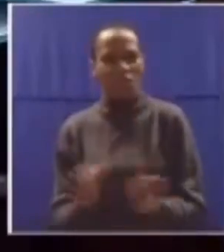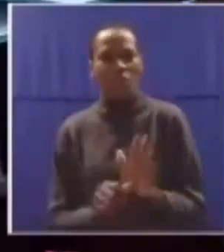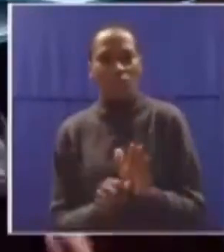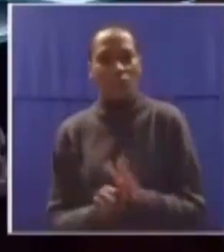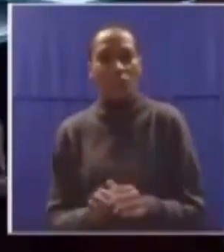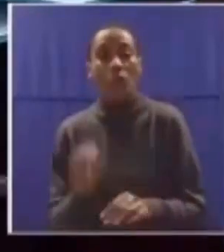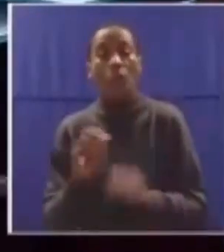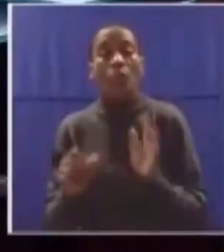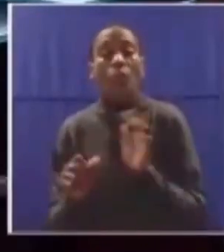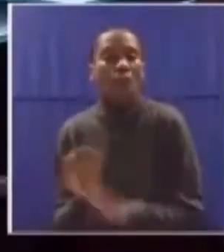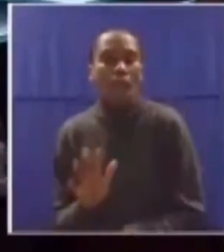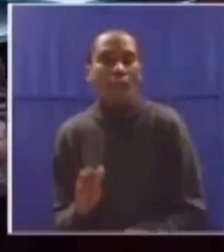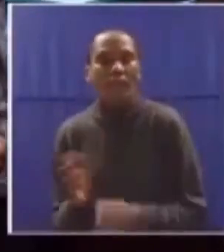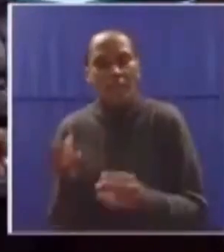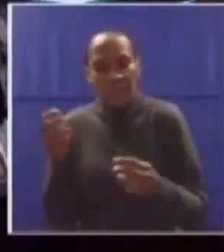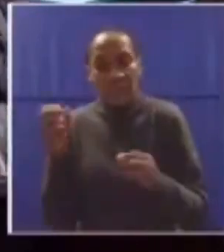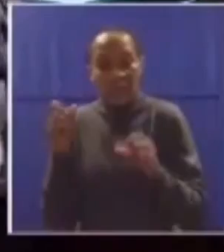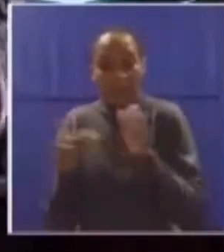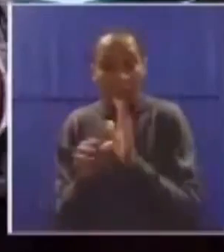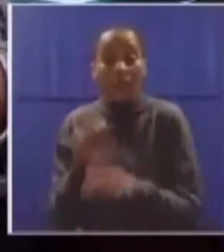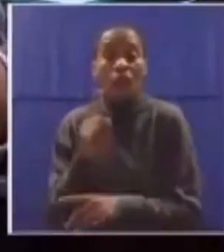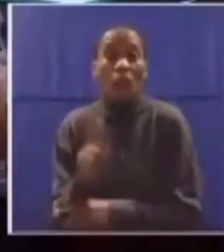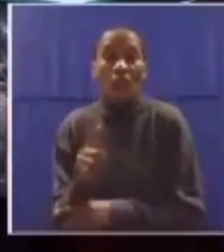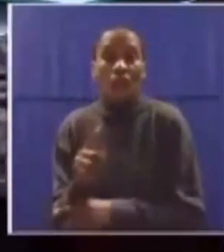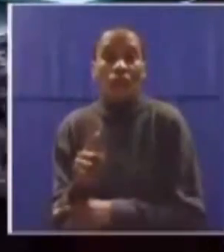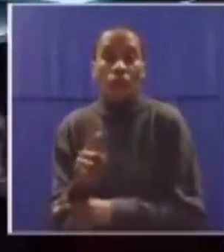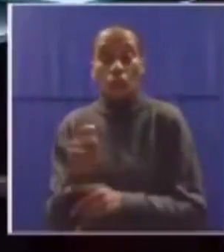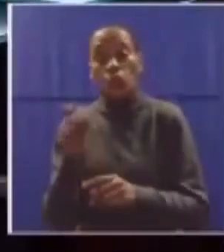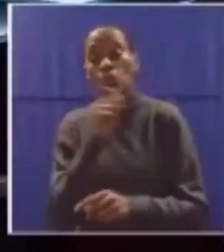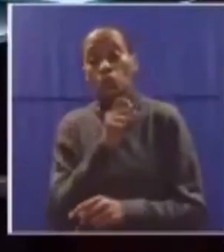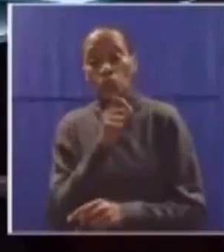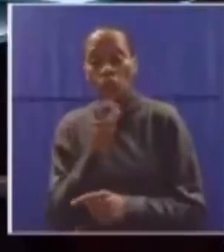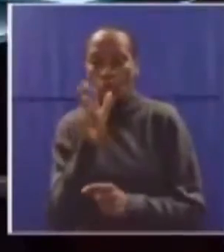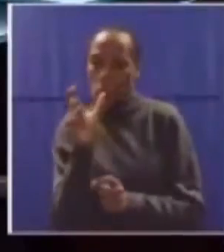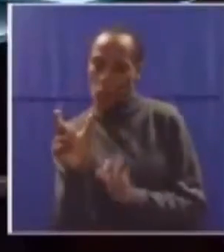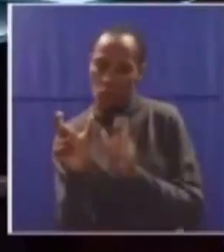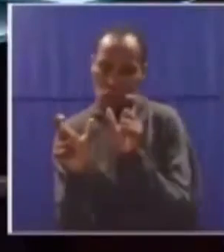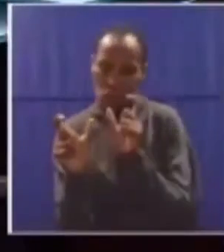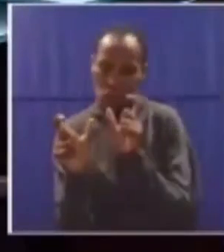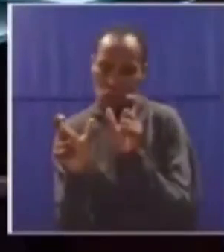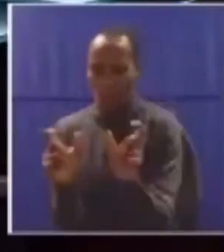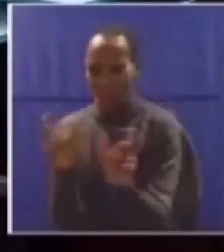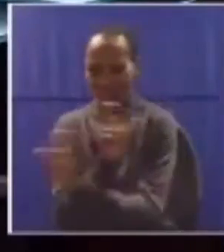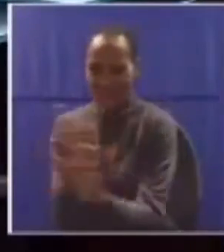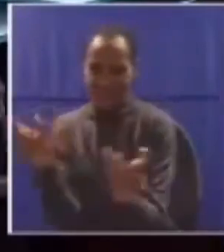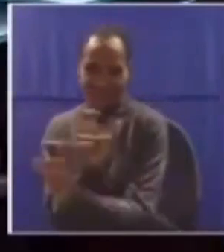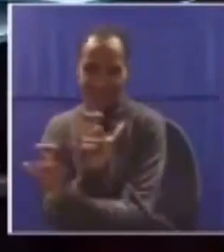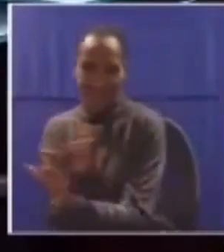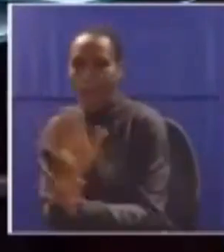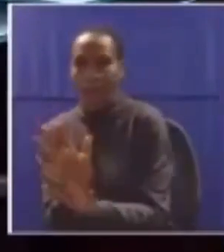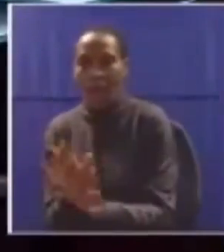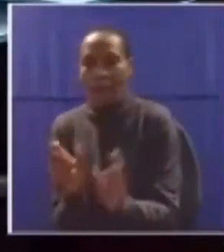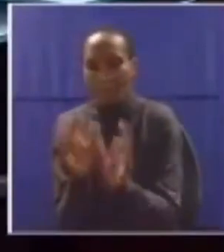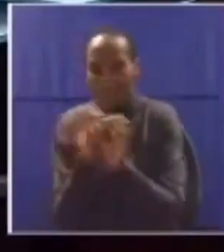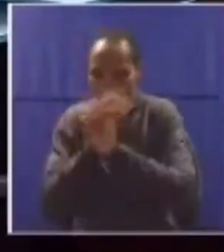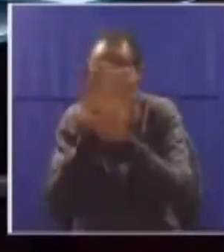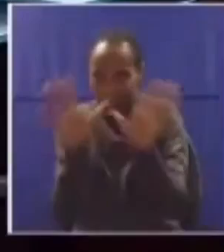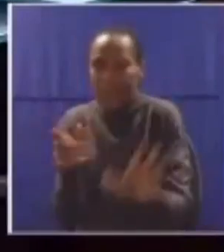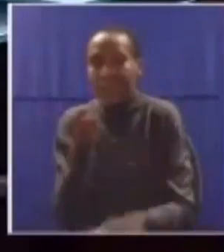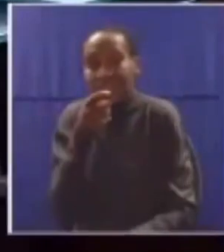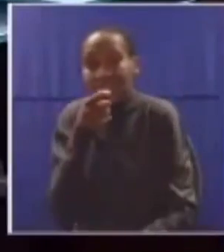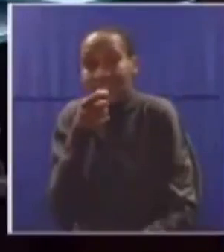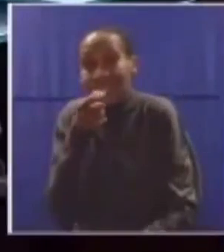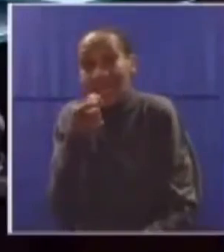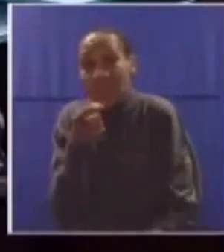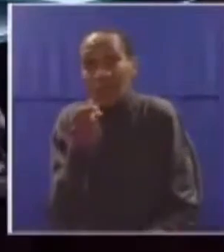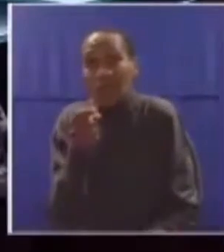coherence, associations, and operating at a high cognitive level. And sometimes listening here, I can see that most of us would even have